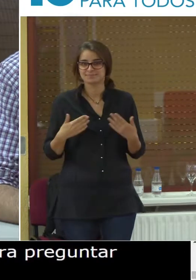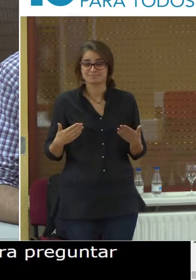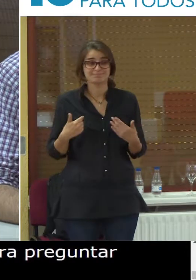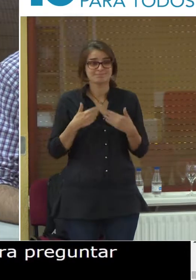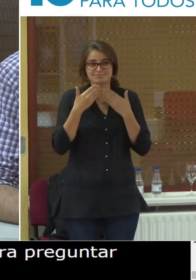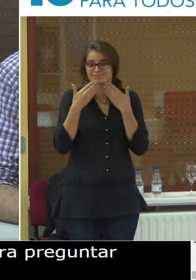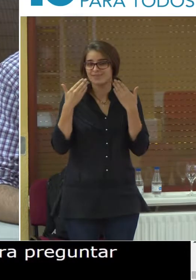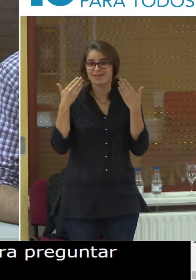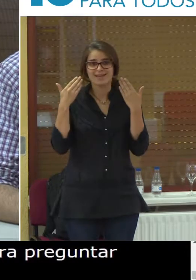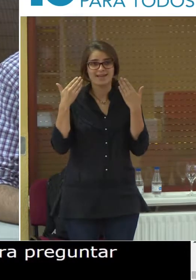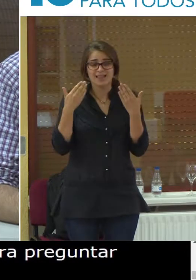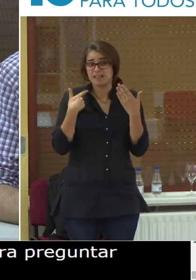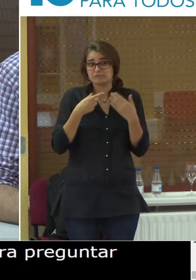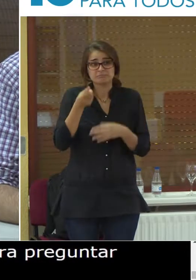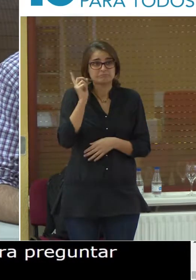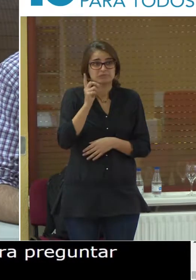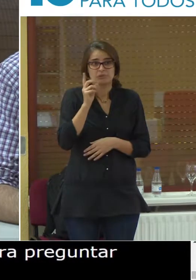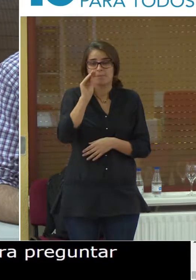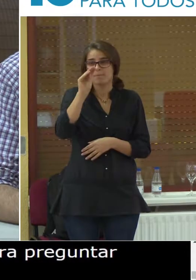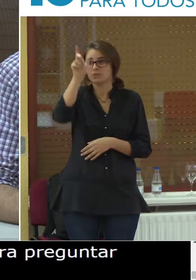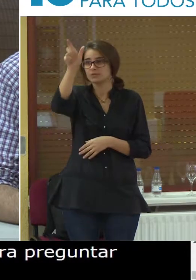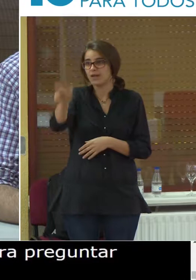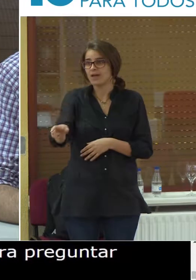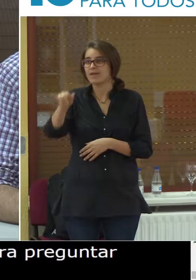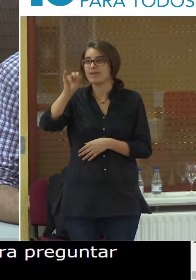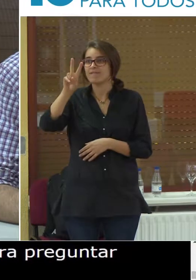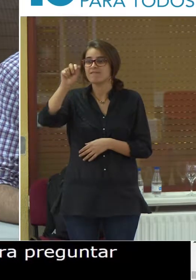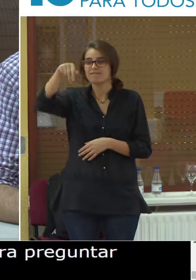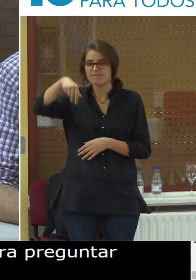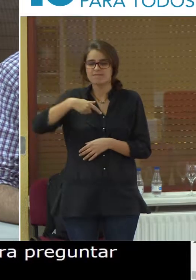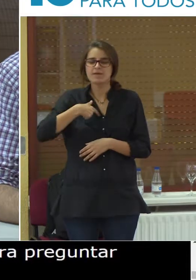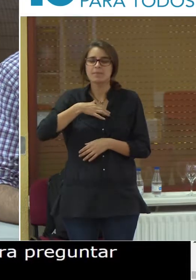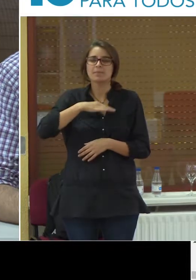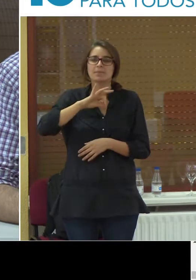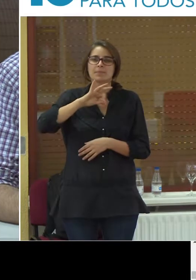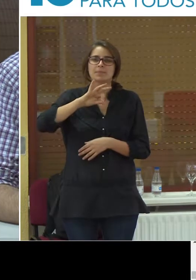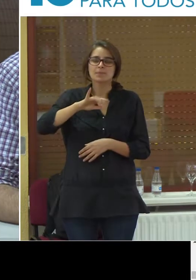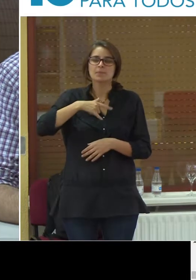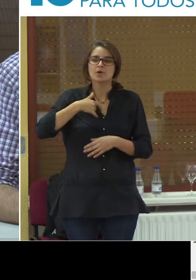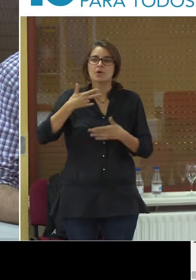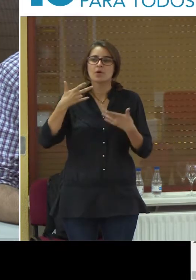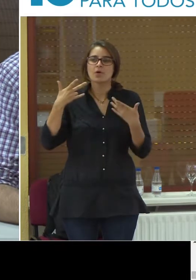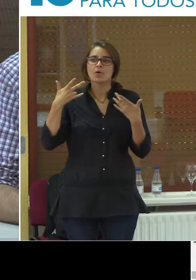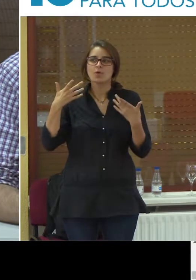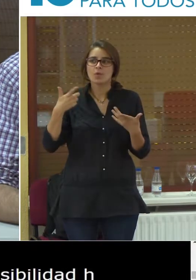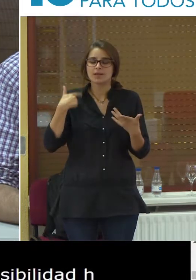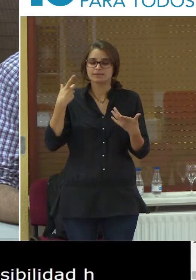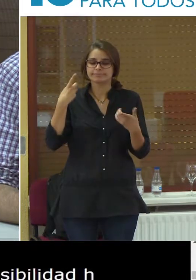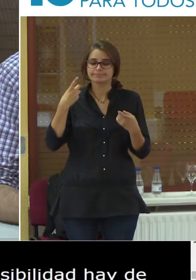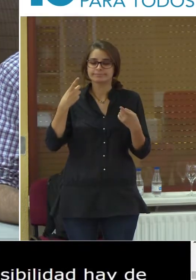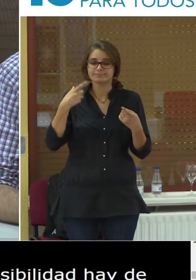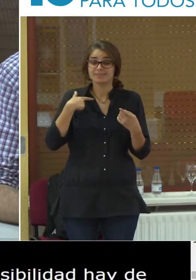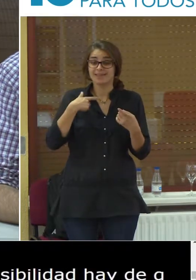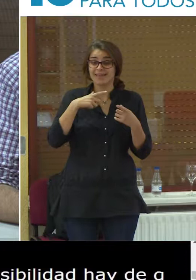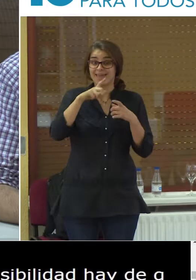Gracias. Thank you very much. ¿Qué posibilidad hay de generar, a partir de